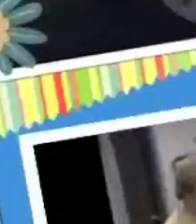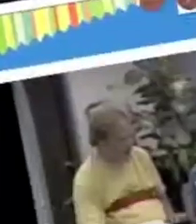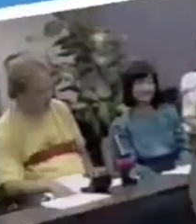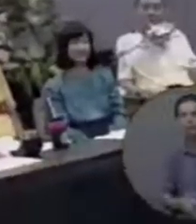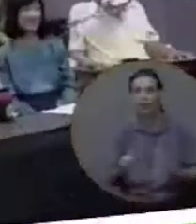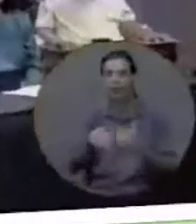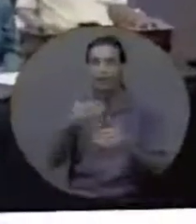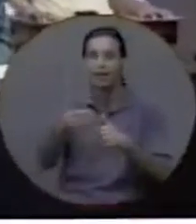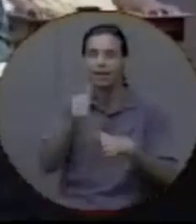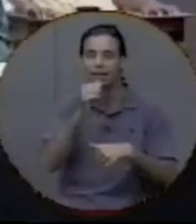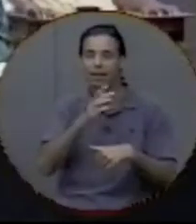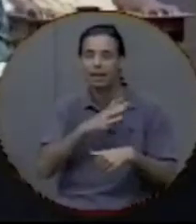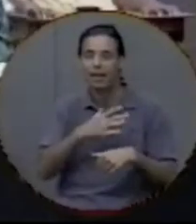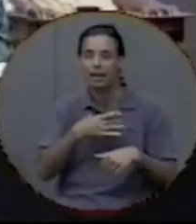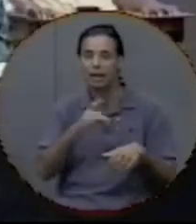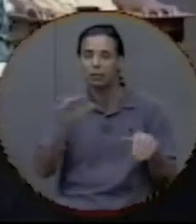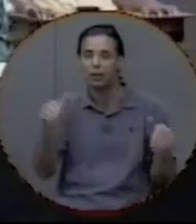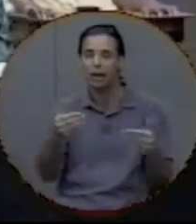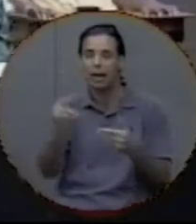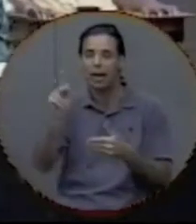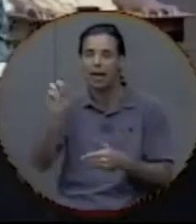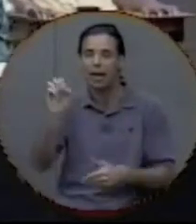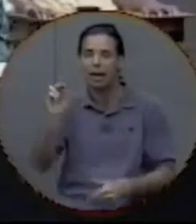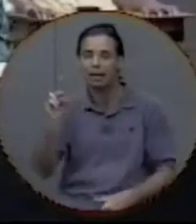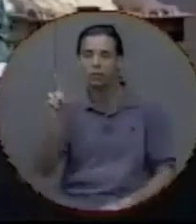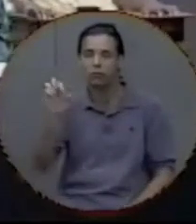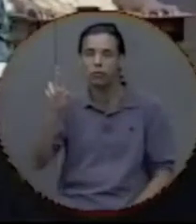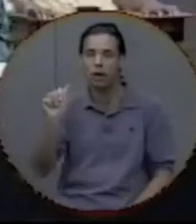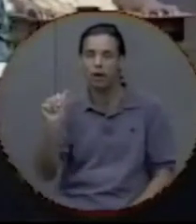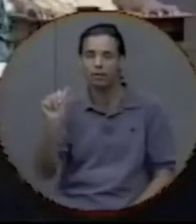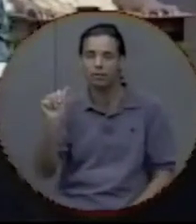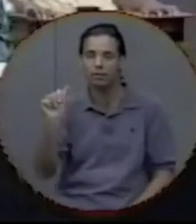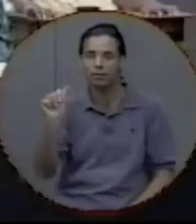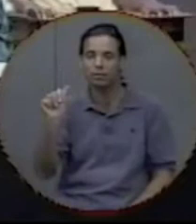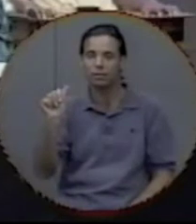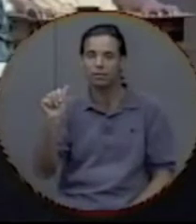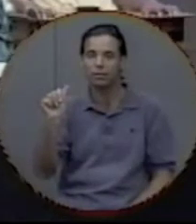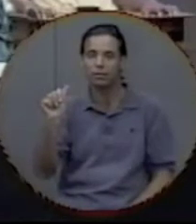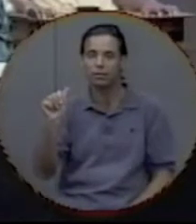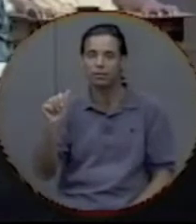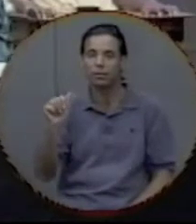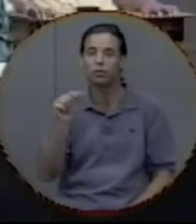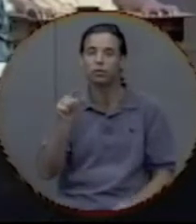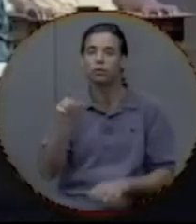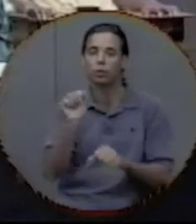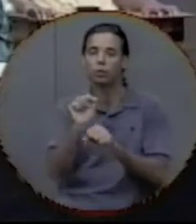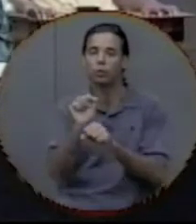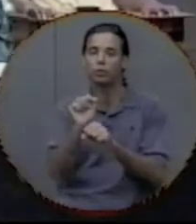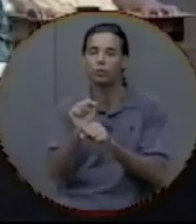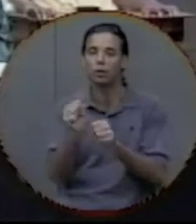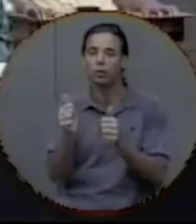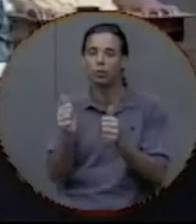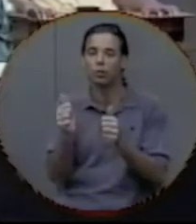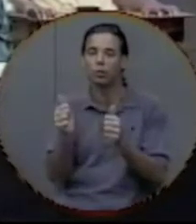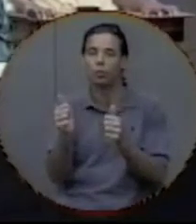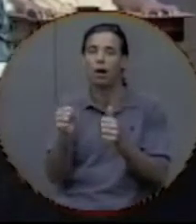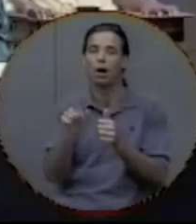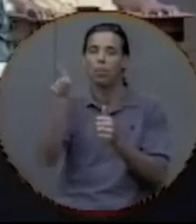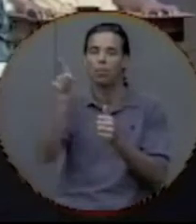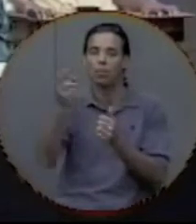The next lady I'd like to introduce is Kendra. Um, she works with up at the